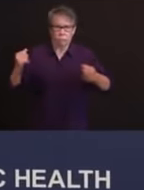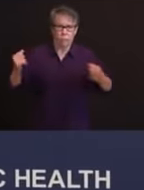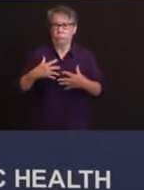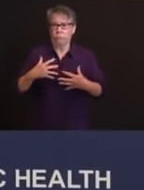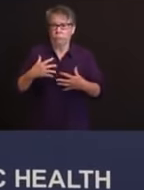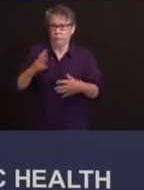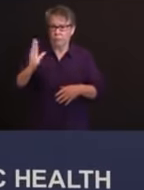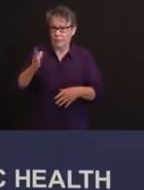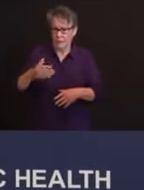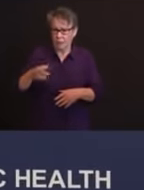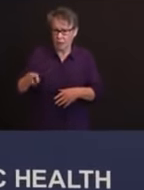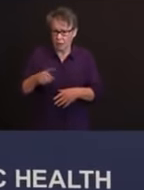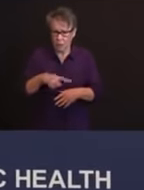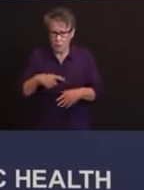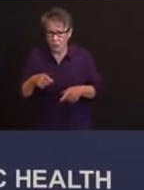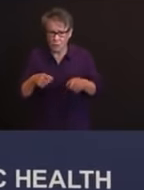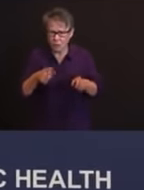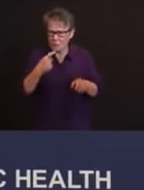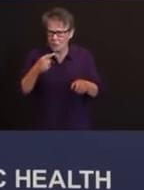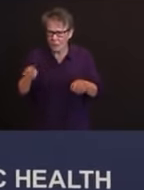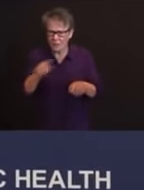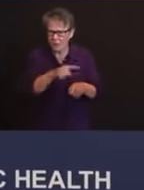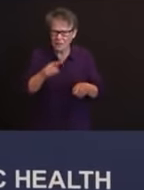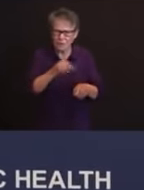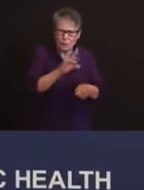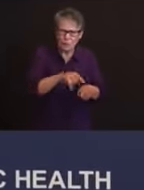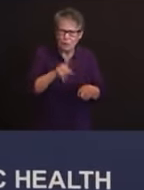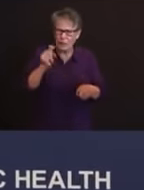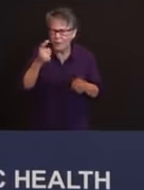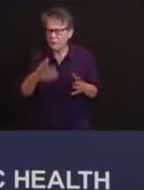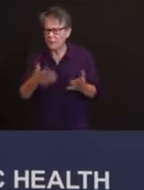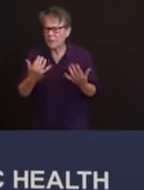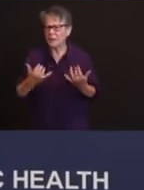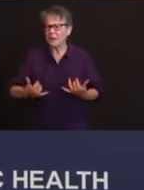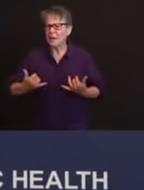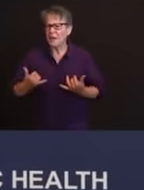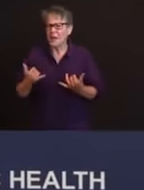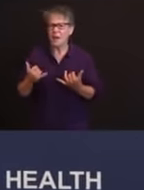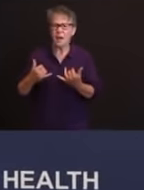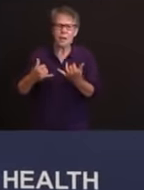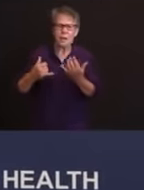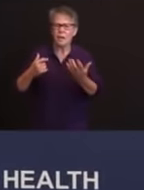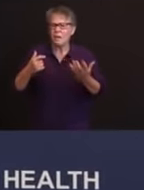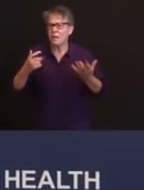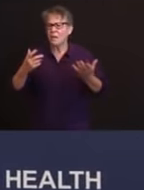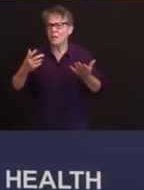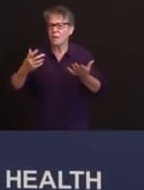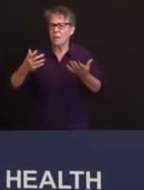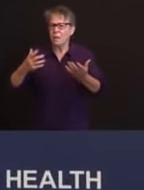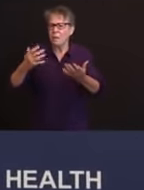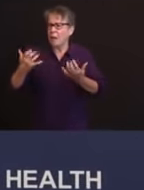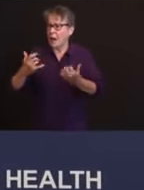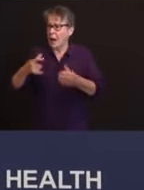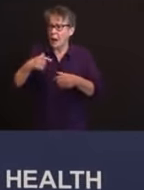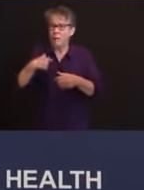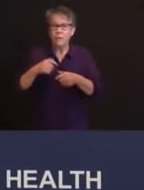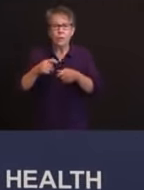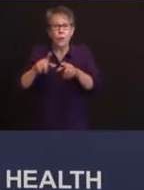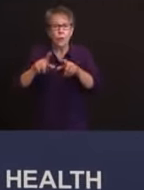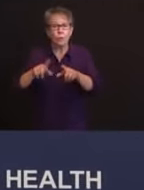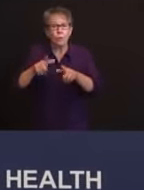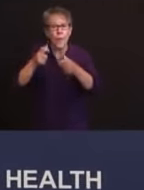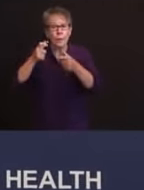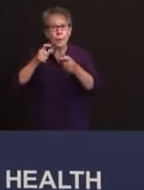Commissioner. And similarly, again, on rapid testing, even as new cases are climbing, doesn't the lack of rapid test report mean that we're